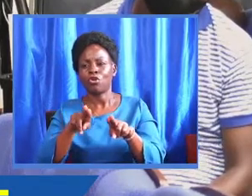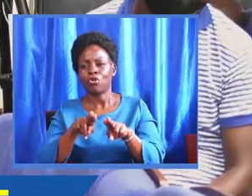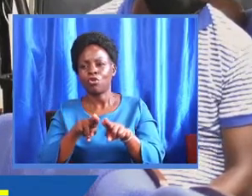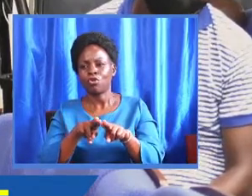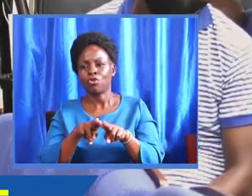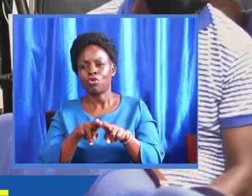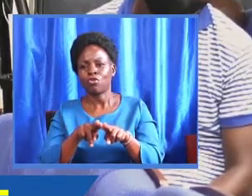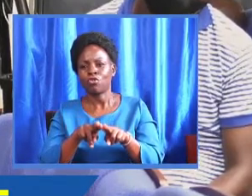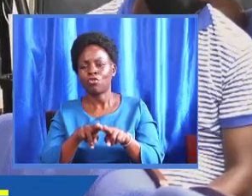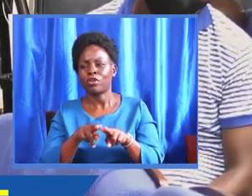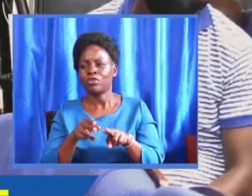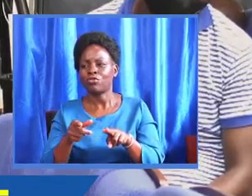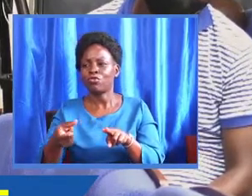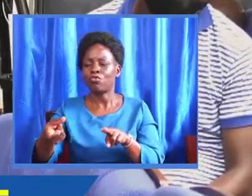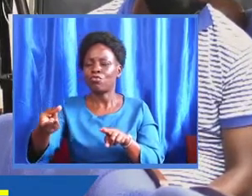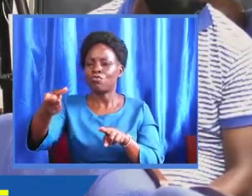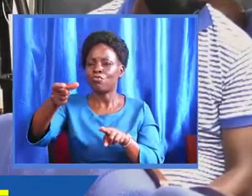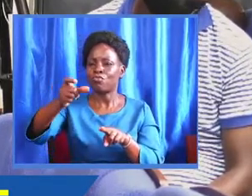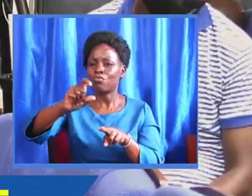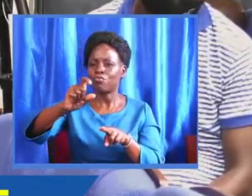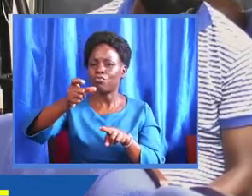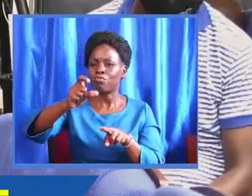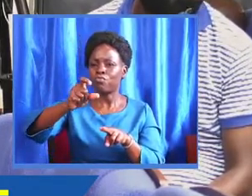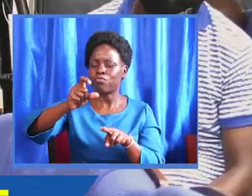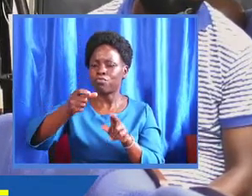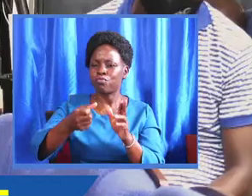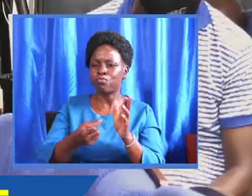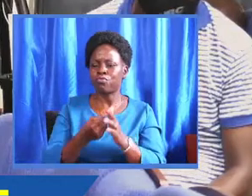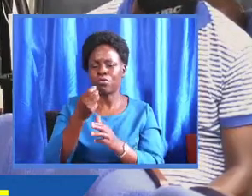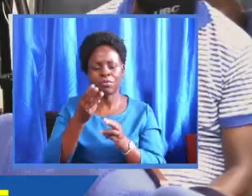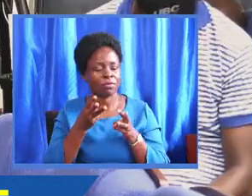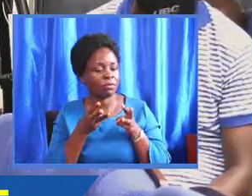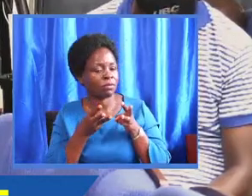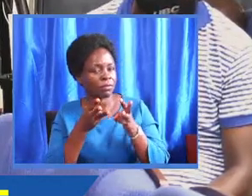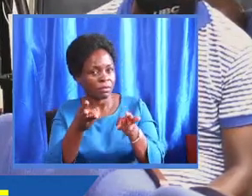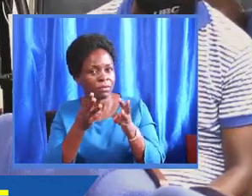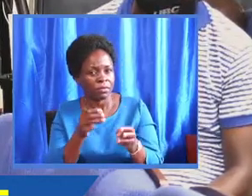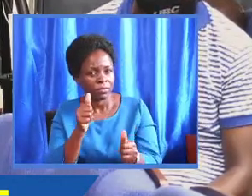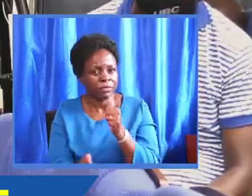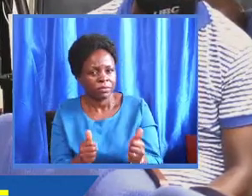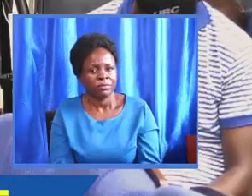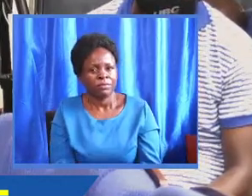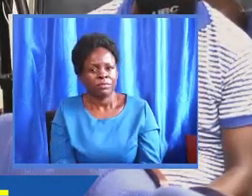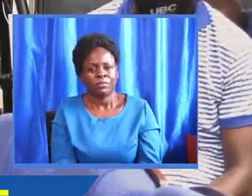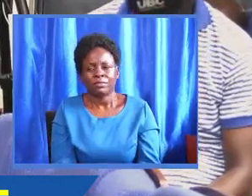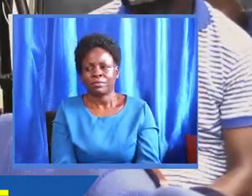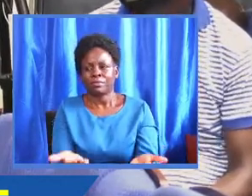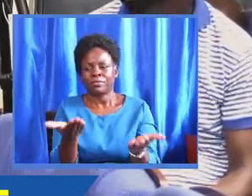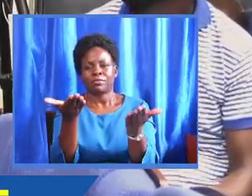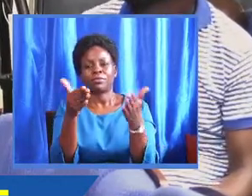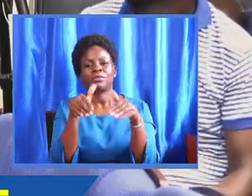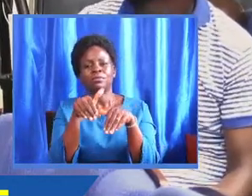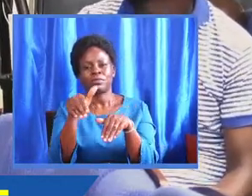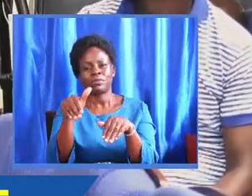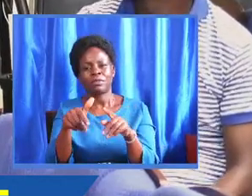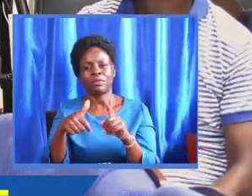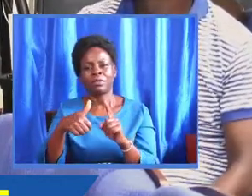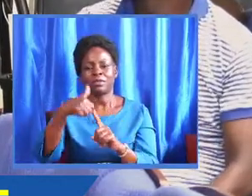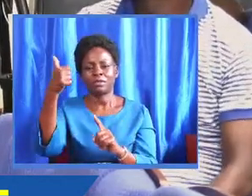Riponami to increase, to come up with a system that will improve compliance when it comes to rental